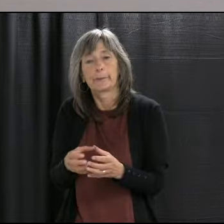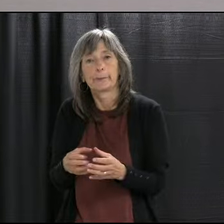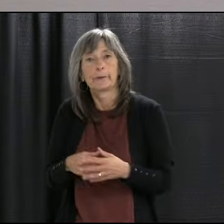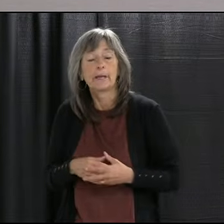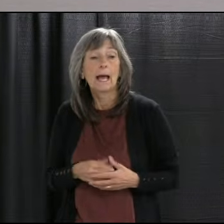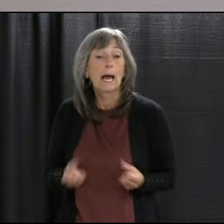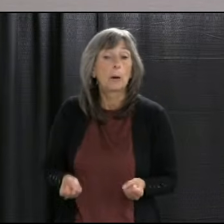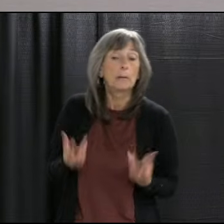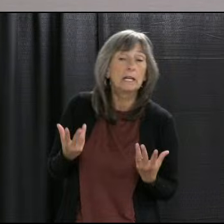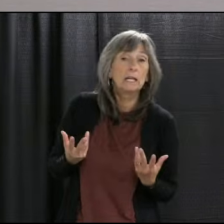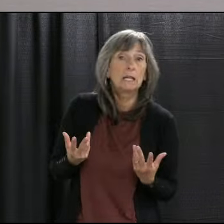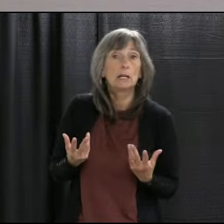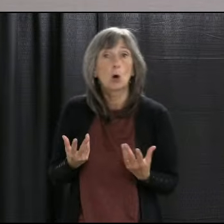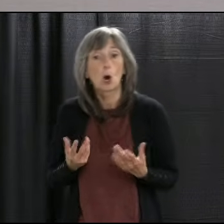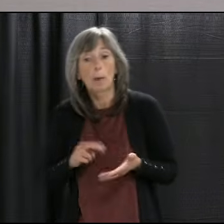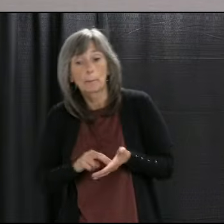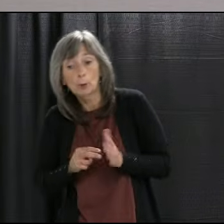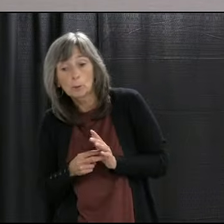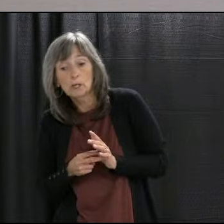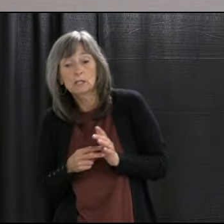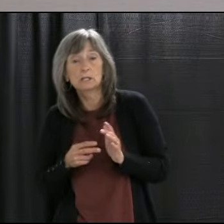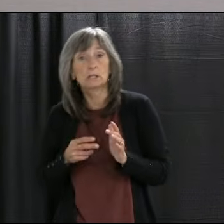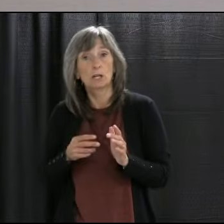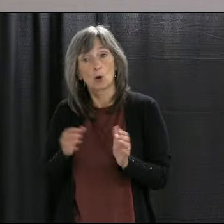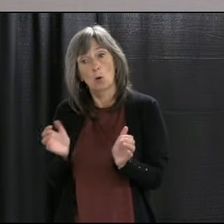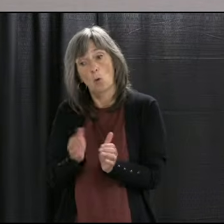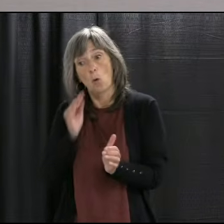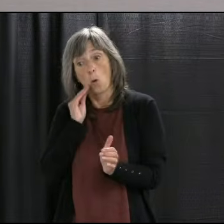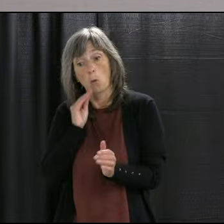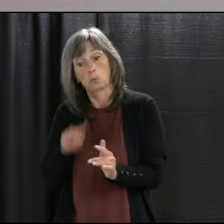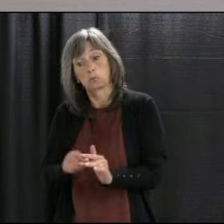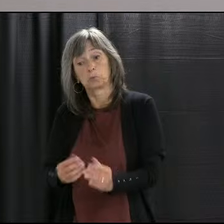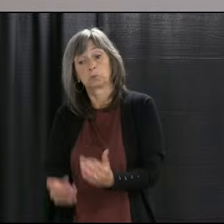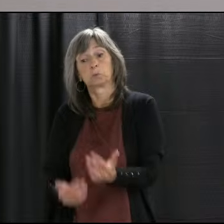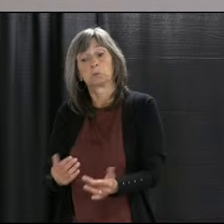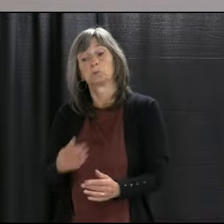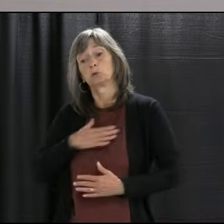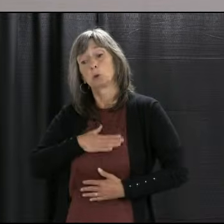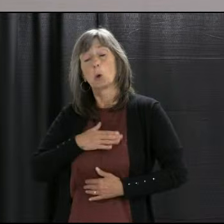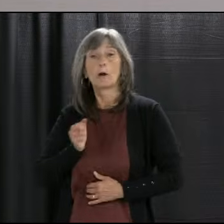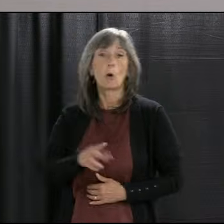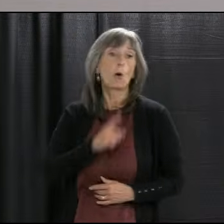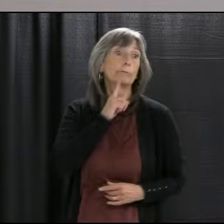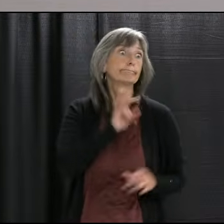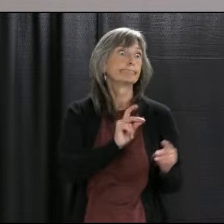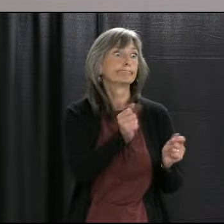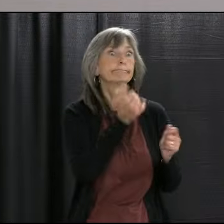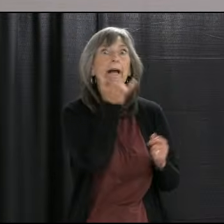whether they were intentional or not, that does take some analysis, so I don't have that here now. Yeah.